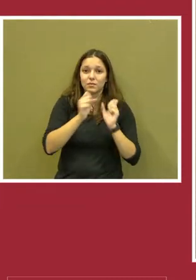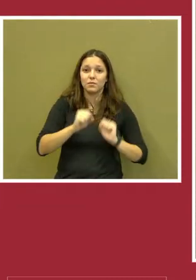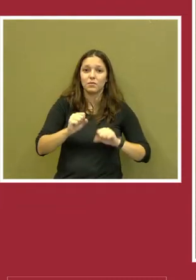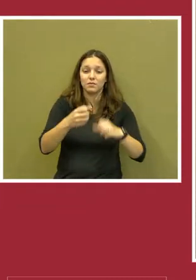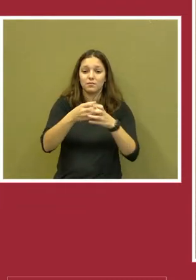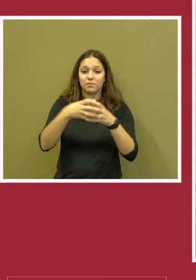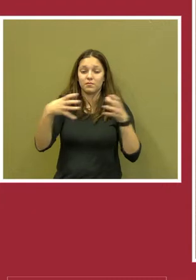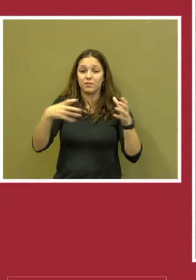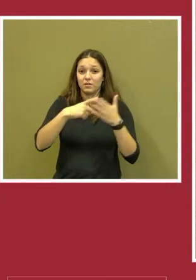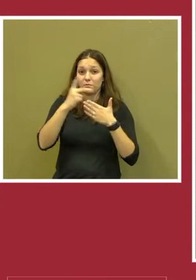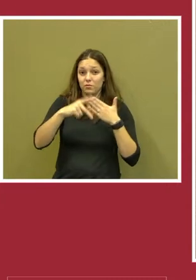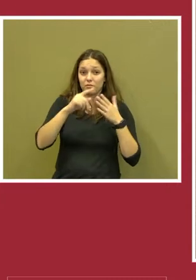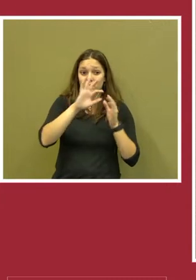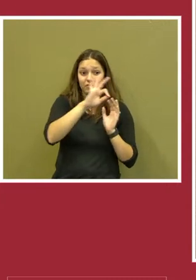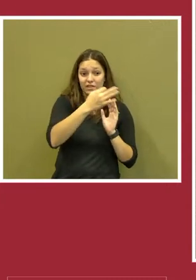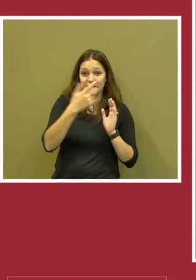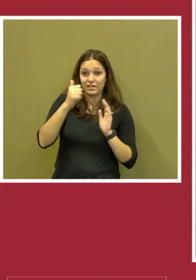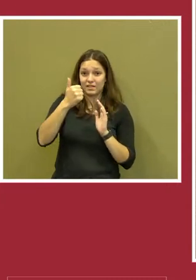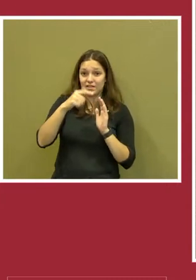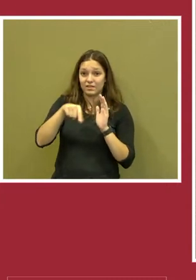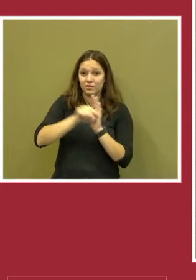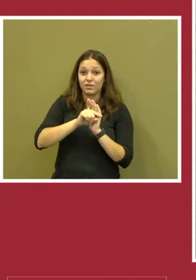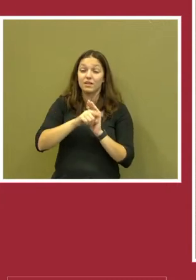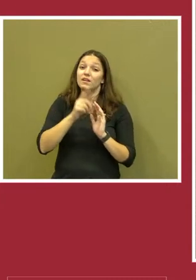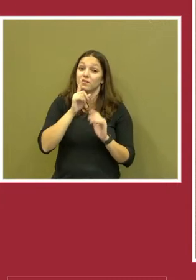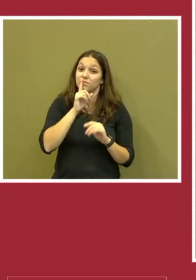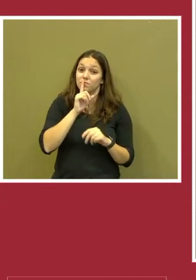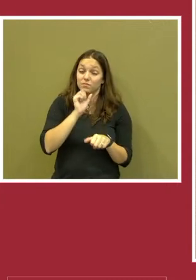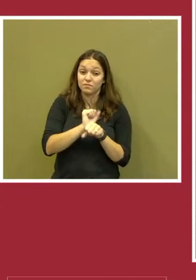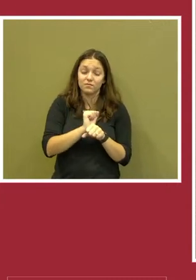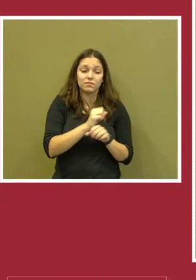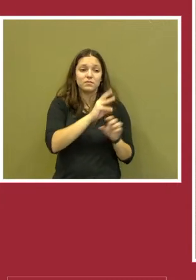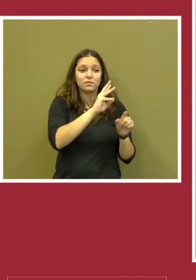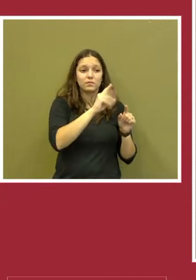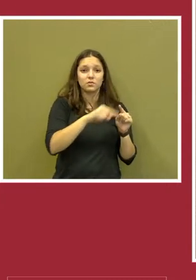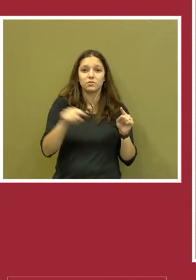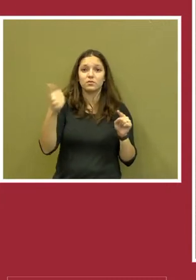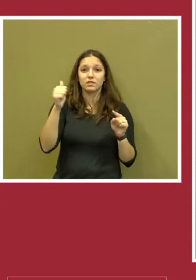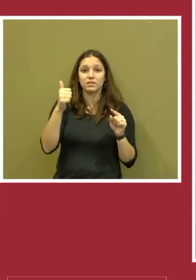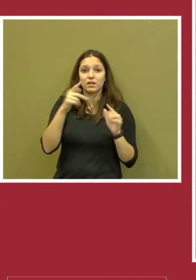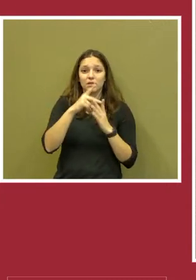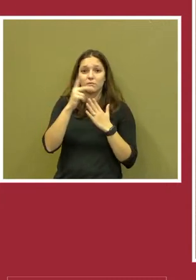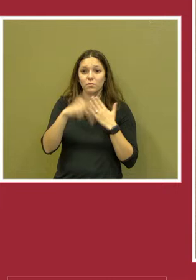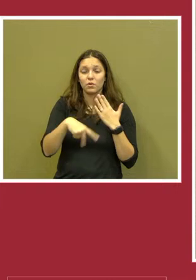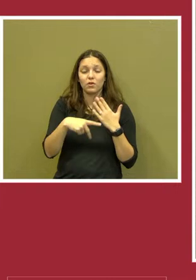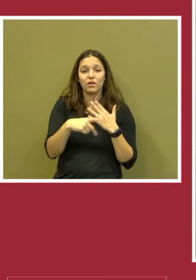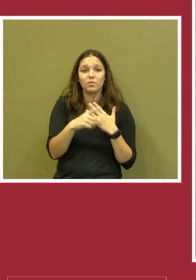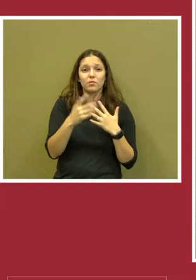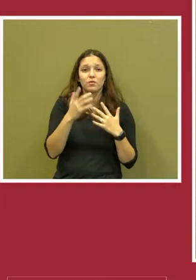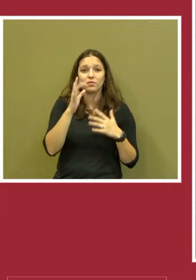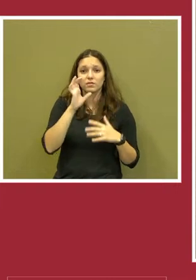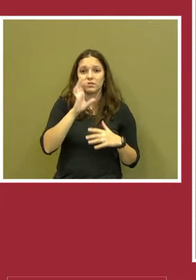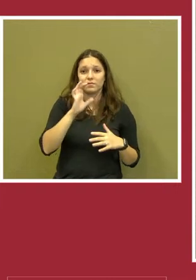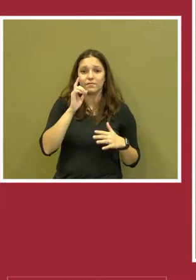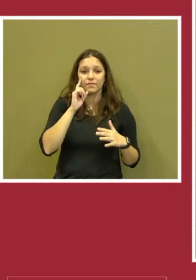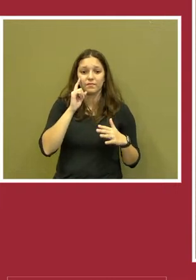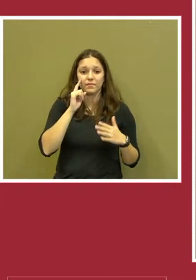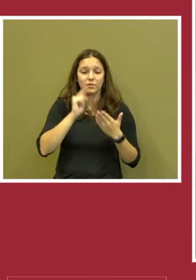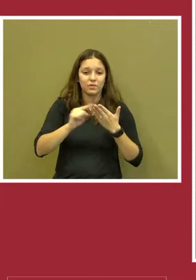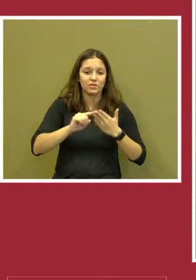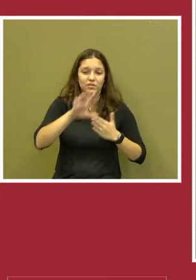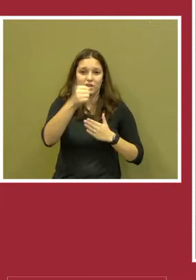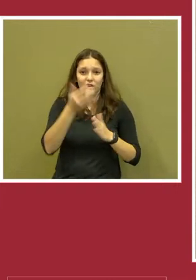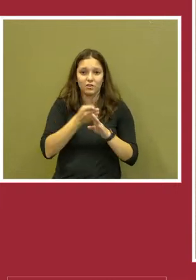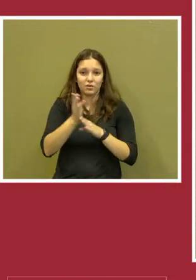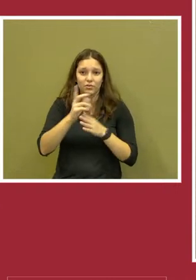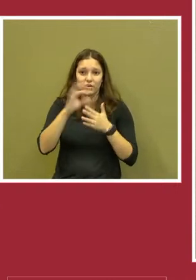years program into 9 and 10, because actually it is a 6 through 10 program, and they're really looking into that, and we're exploring that other career option too, so thanks